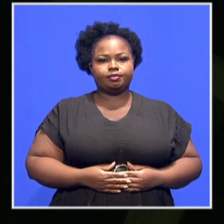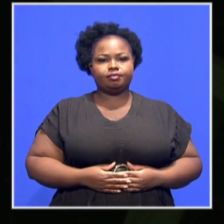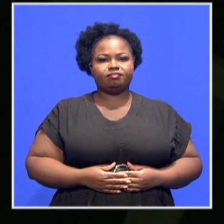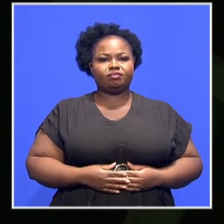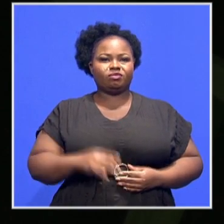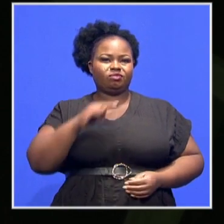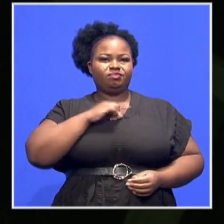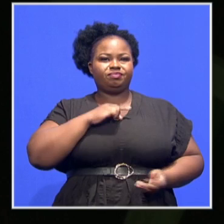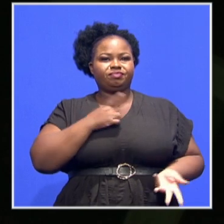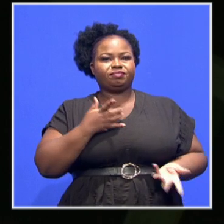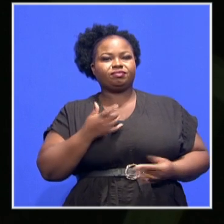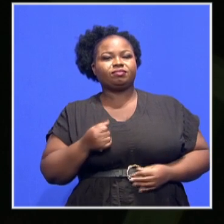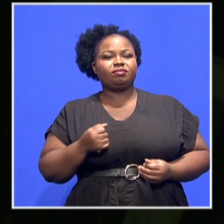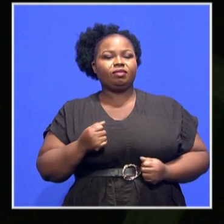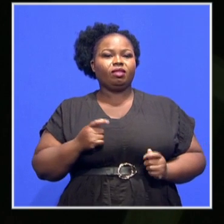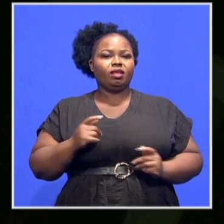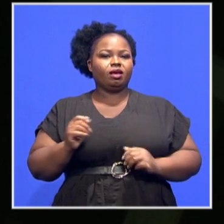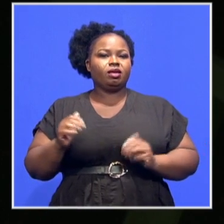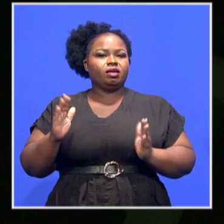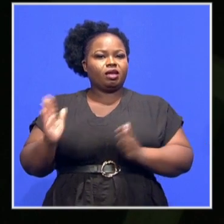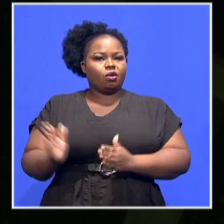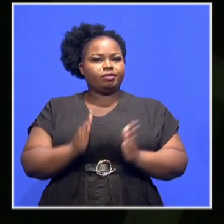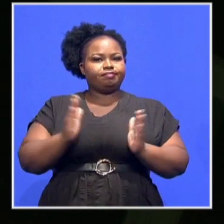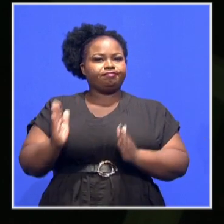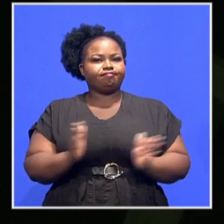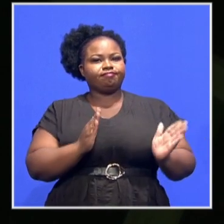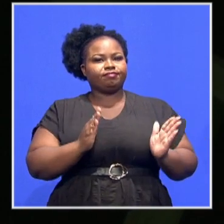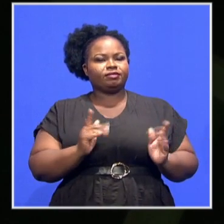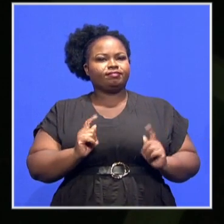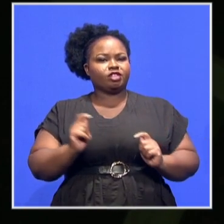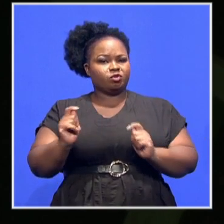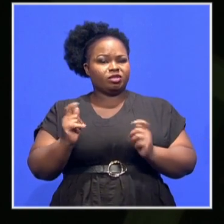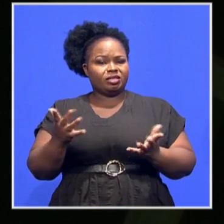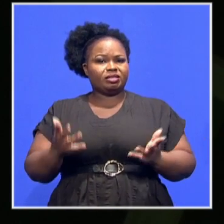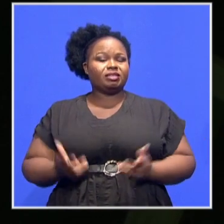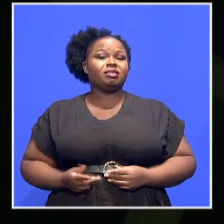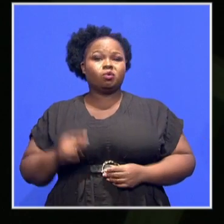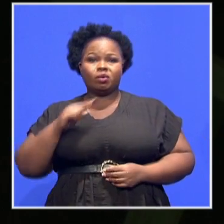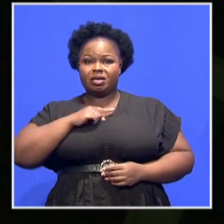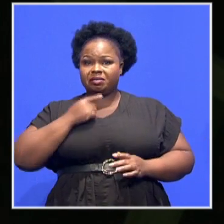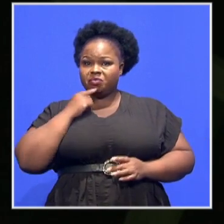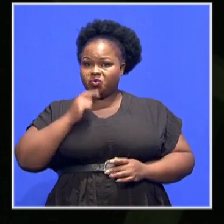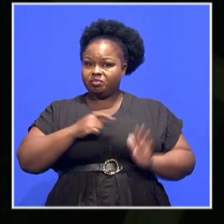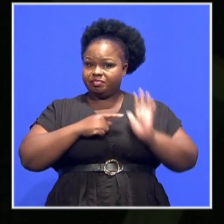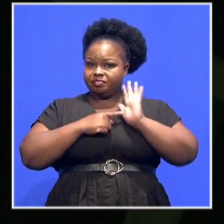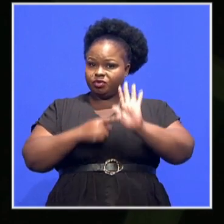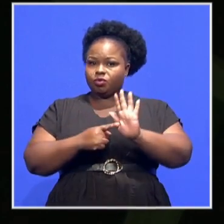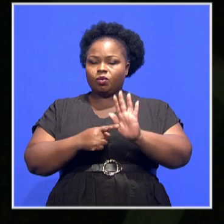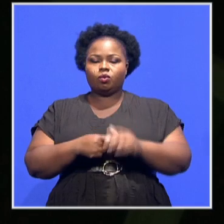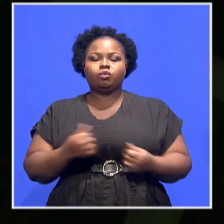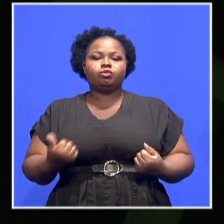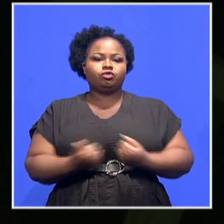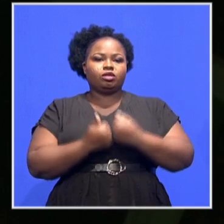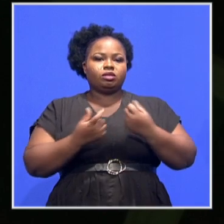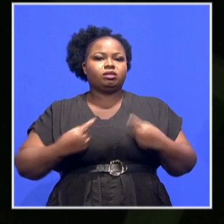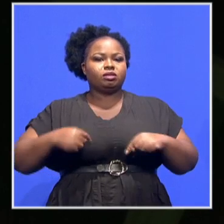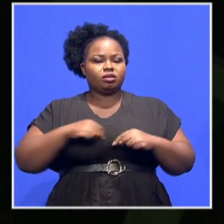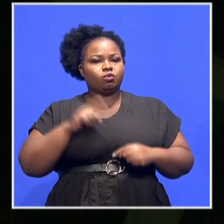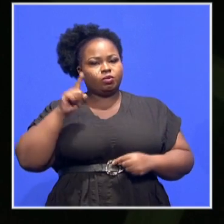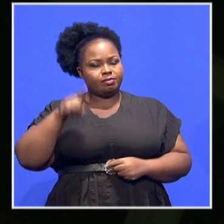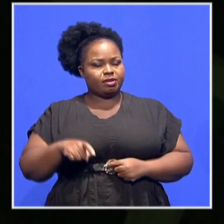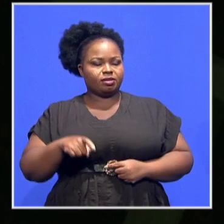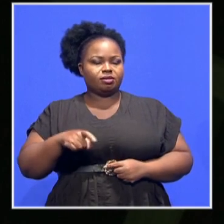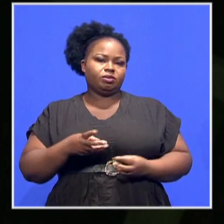inefficiencies in our logistics. This is indicative of the challenges we need to